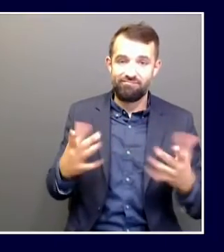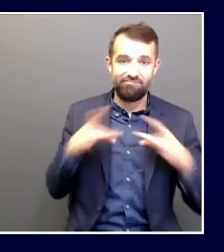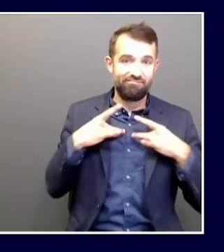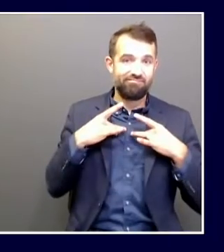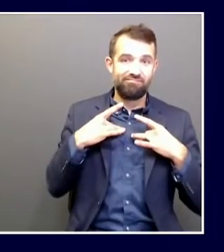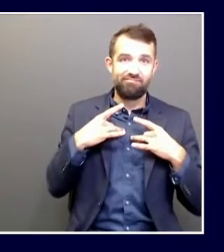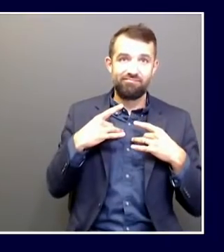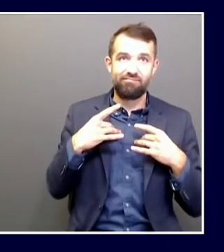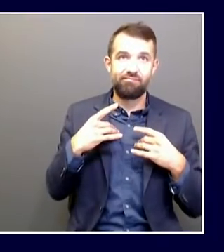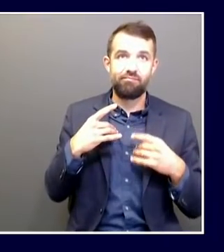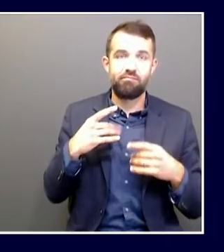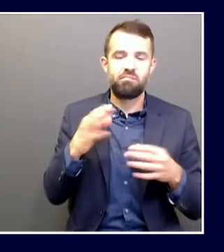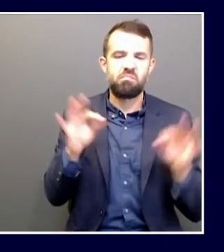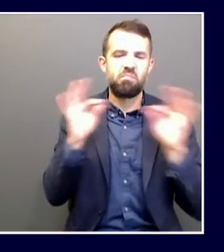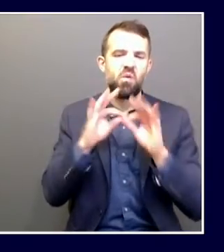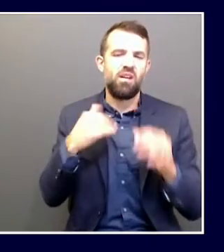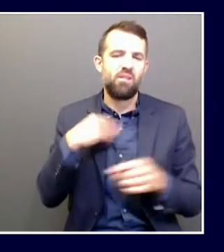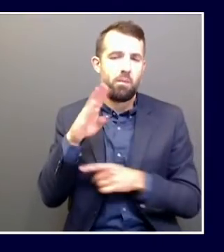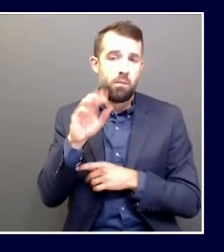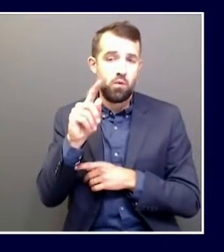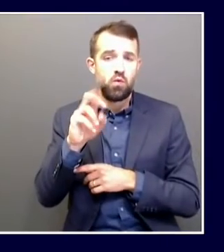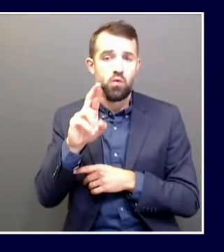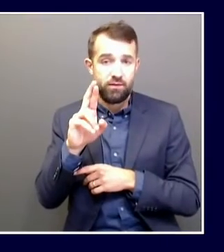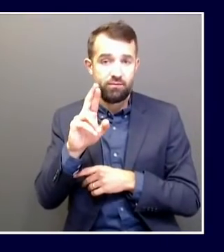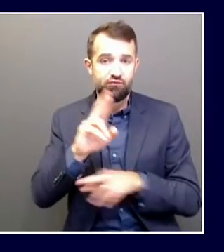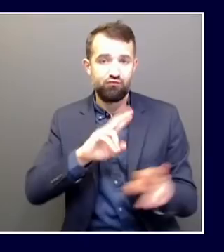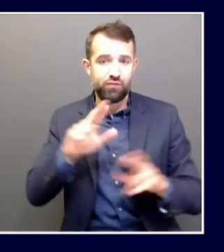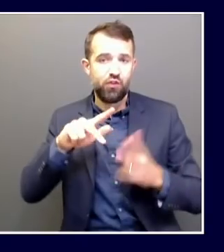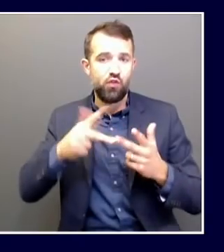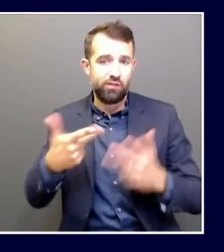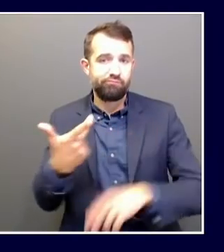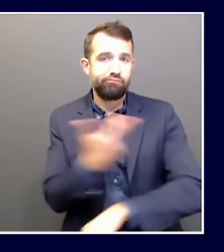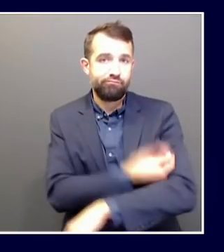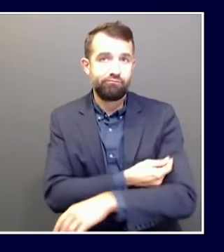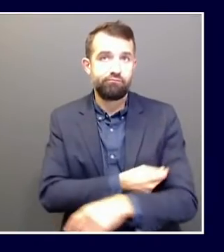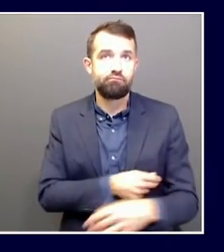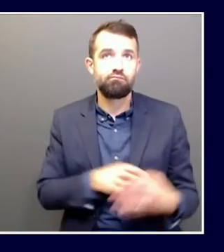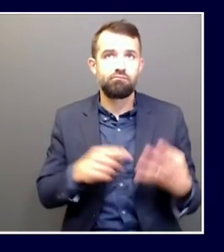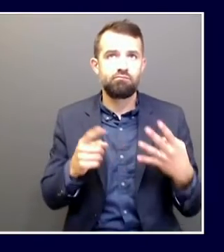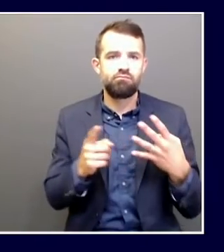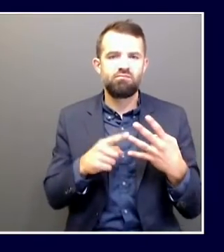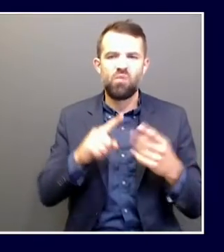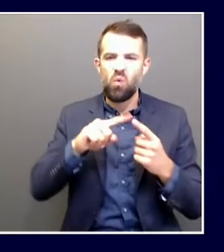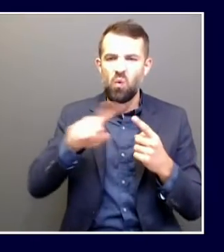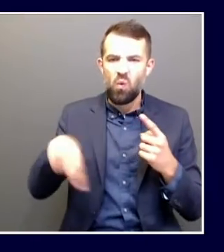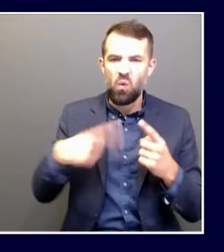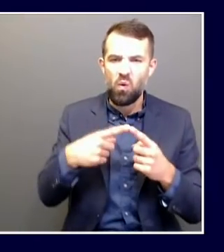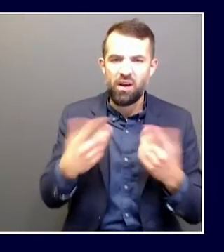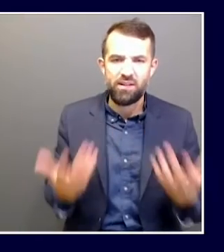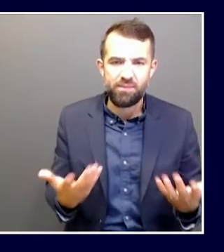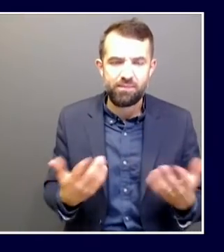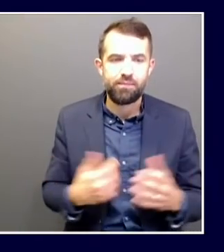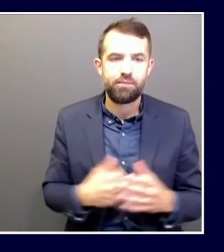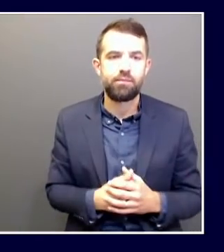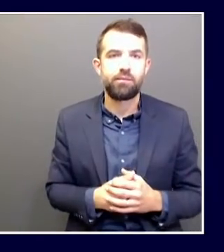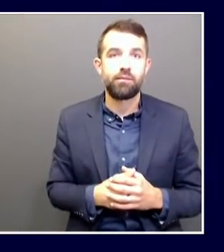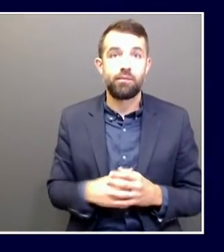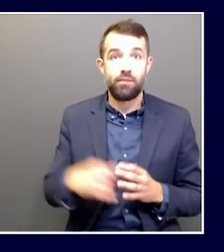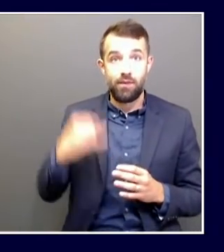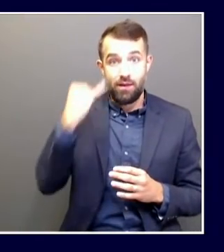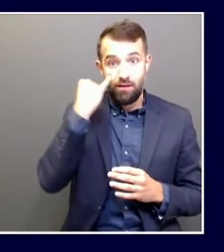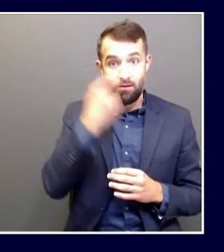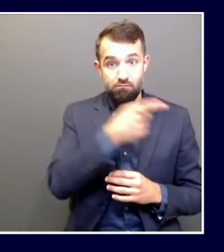should you get a booster? Well, those who are eligible should get their booster shot at least 6